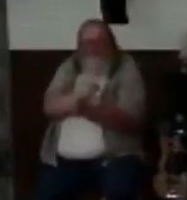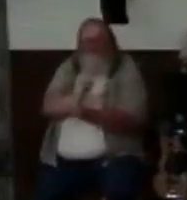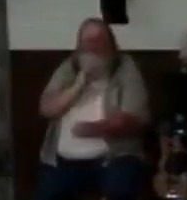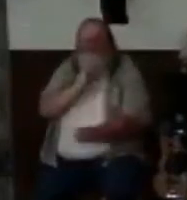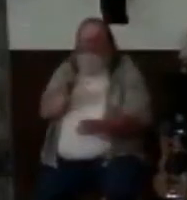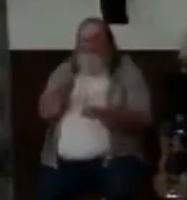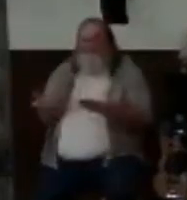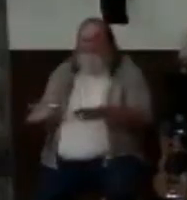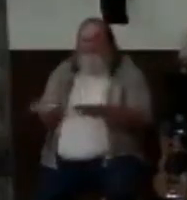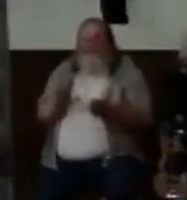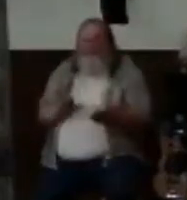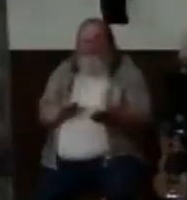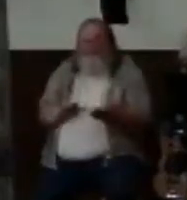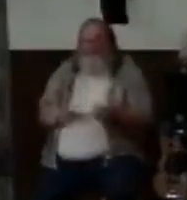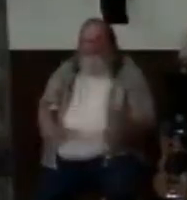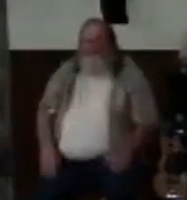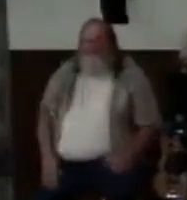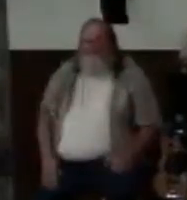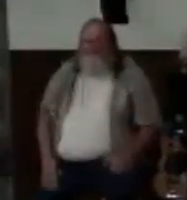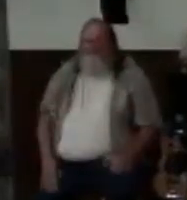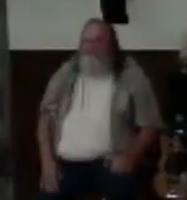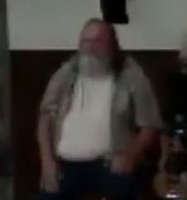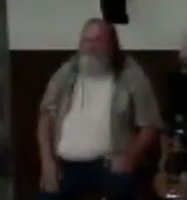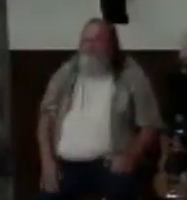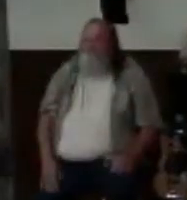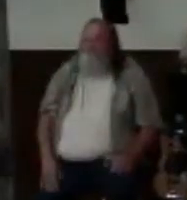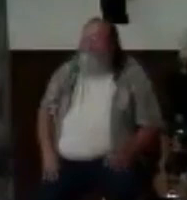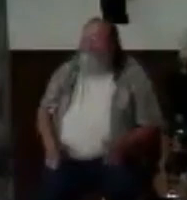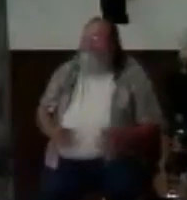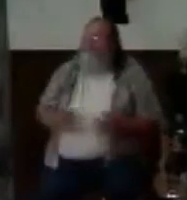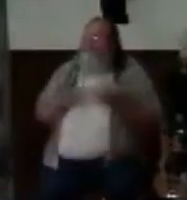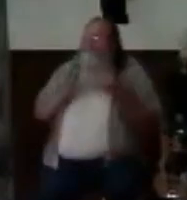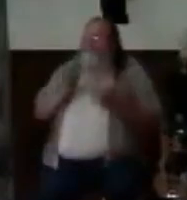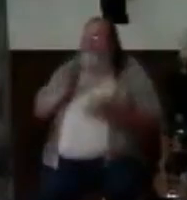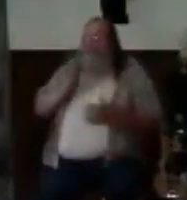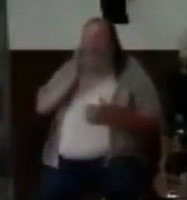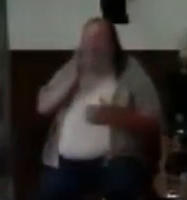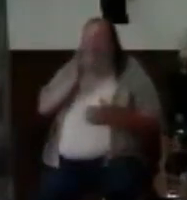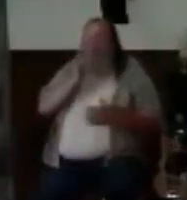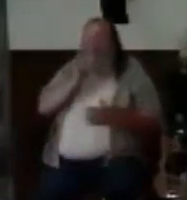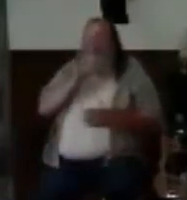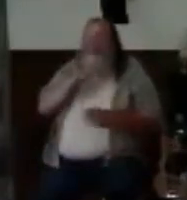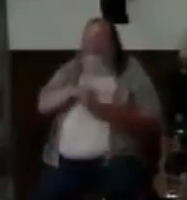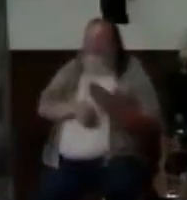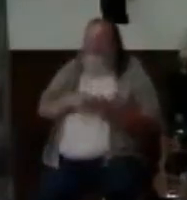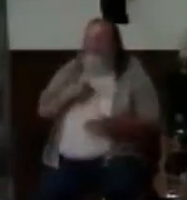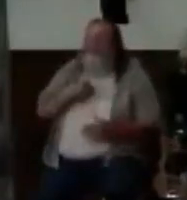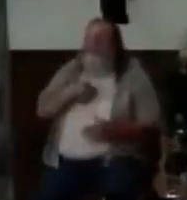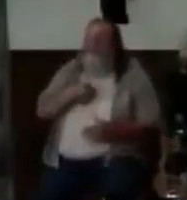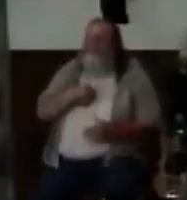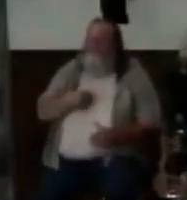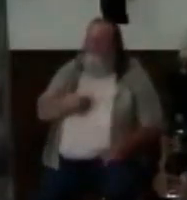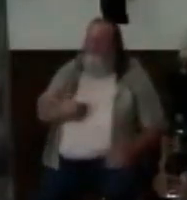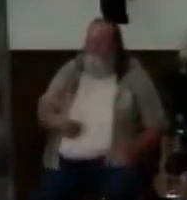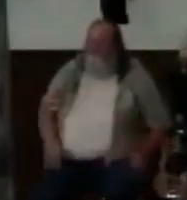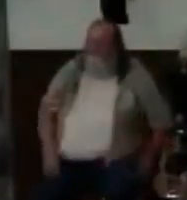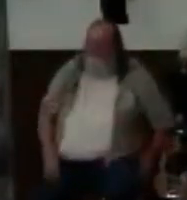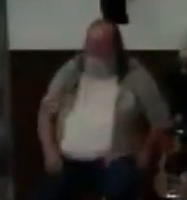The opposite of living water that lives within us. The purpose of the